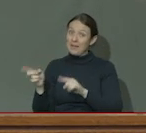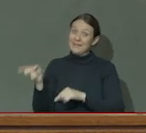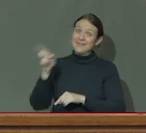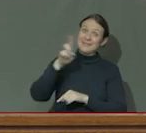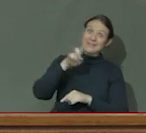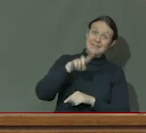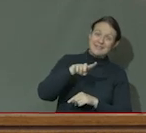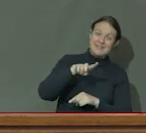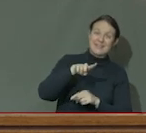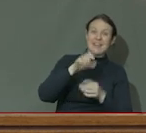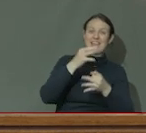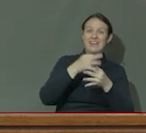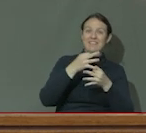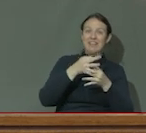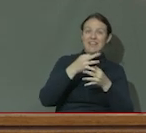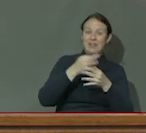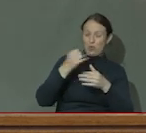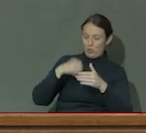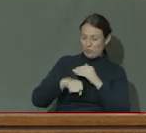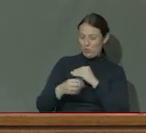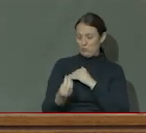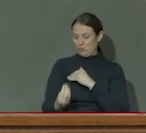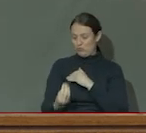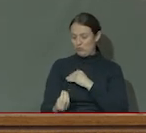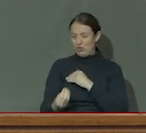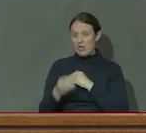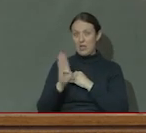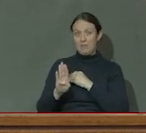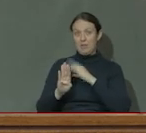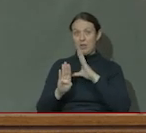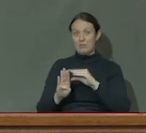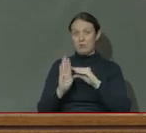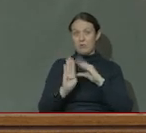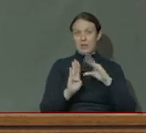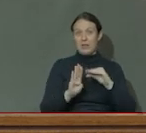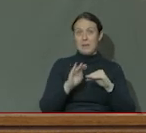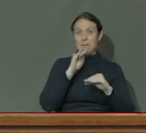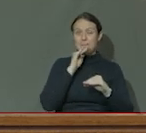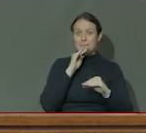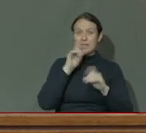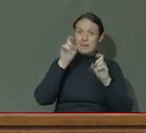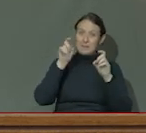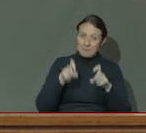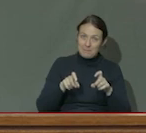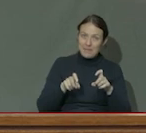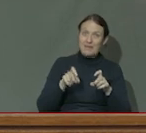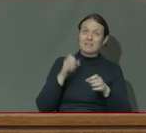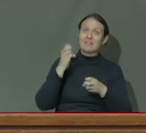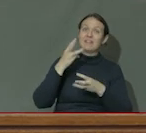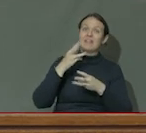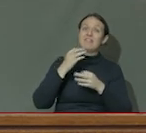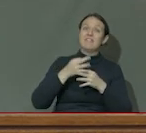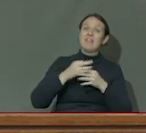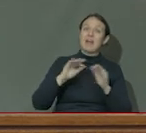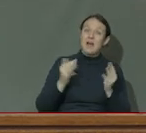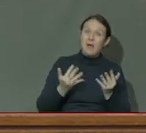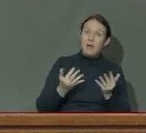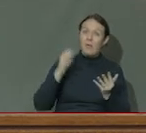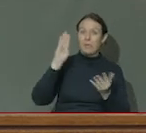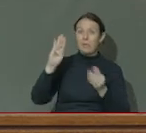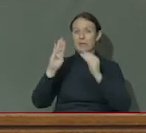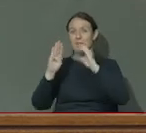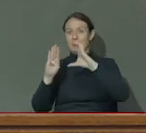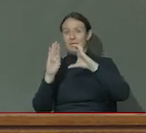produced Bongo, then you know John can only be like that, nothing else. Because he's got brown